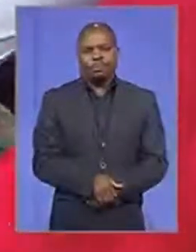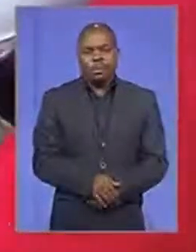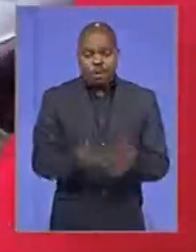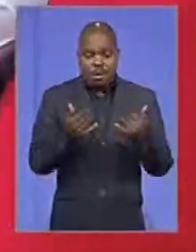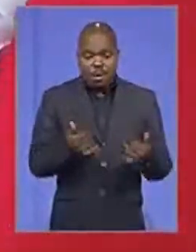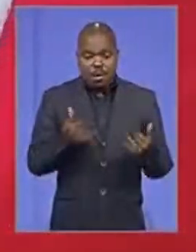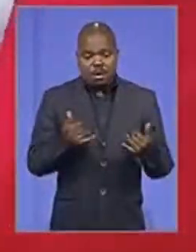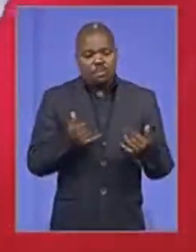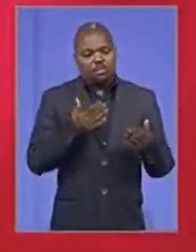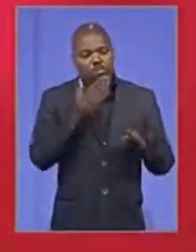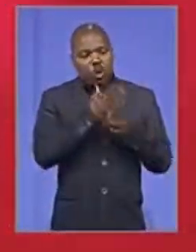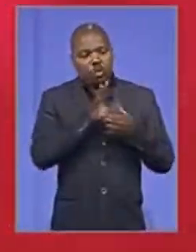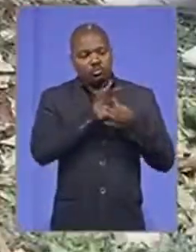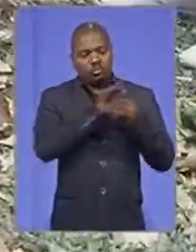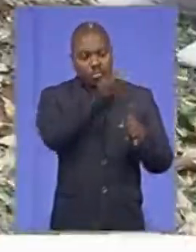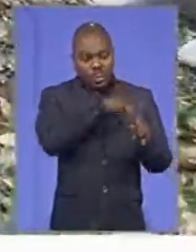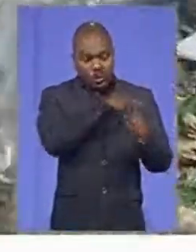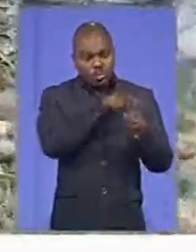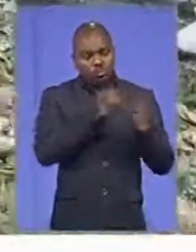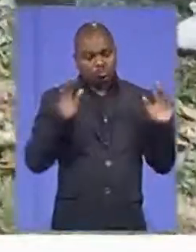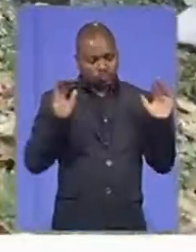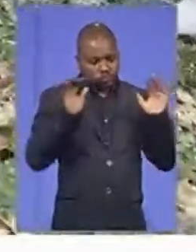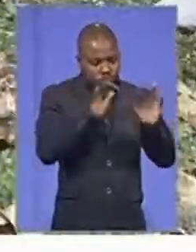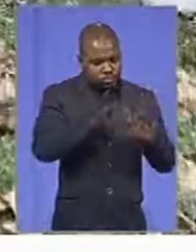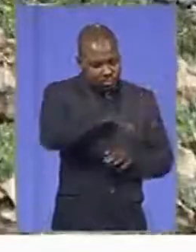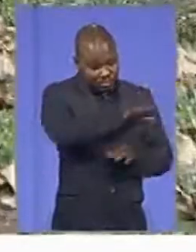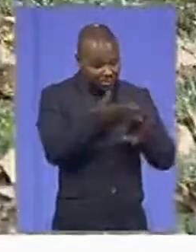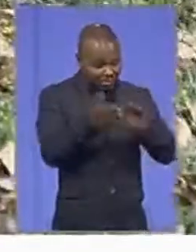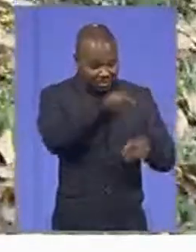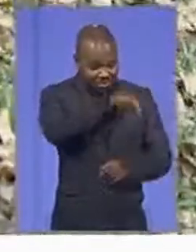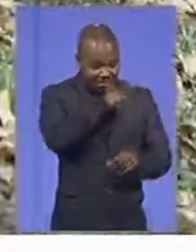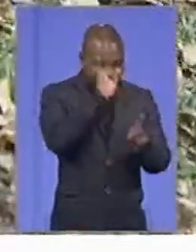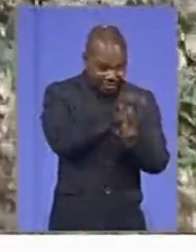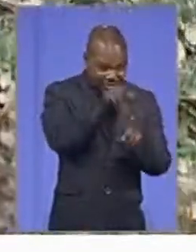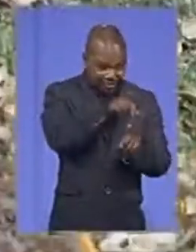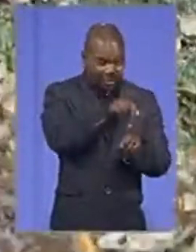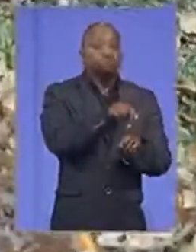Bjale ba dirišane mmogo le Sangweni ba ile ba phallela lefelong leo a tlhasetšego gona.